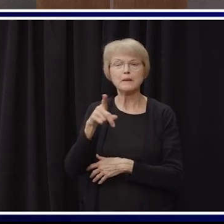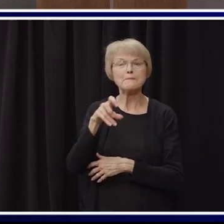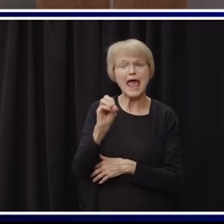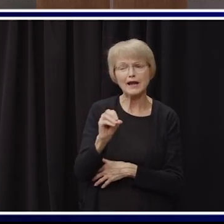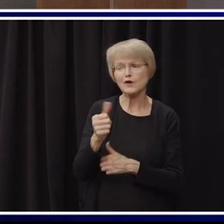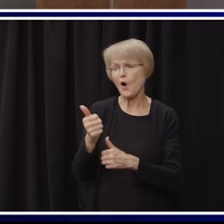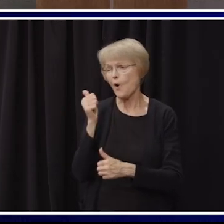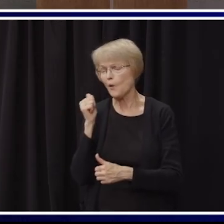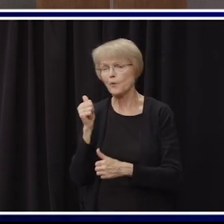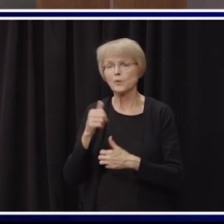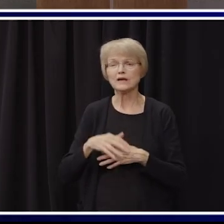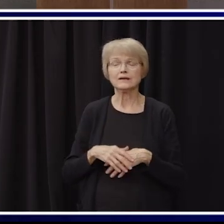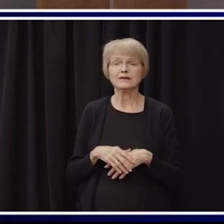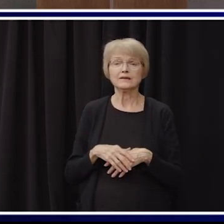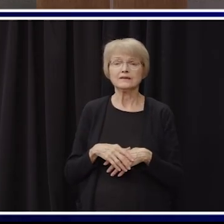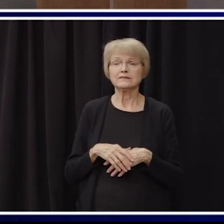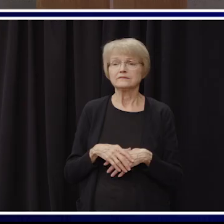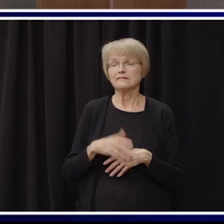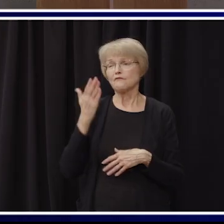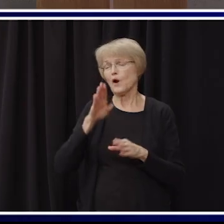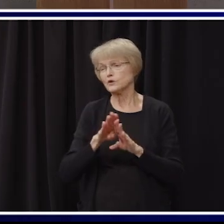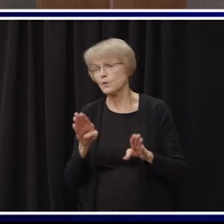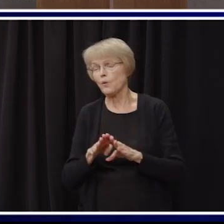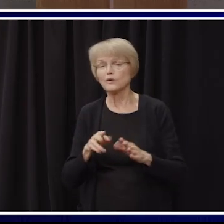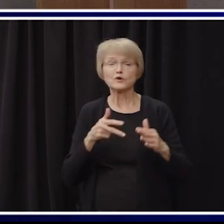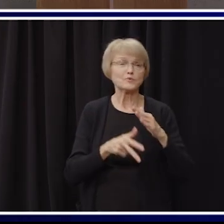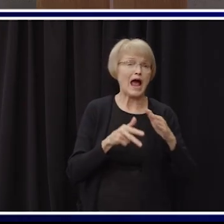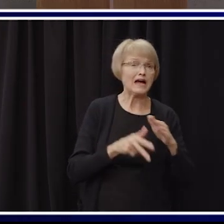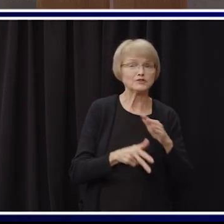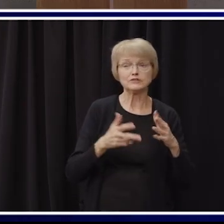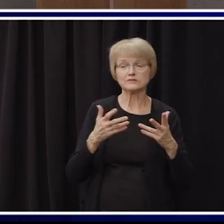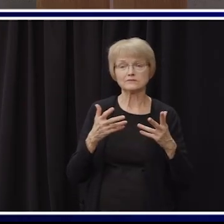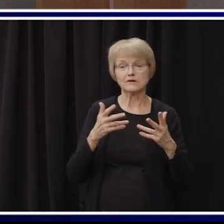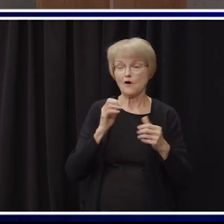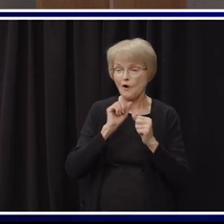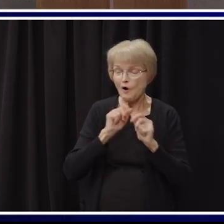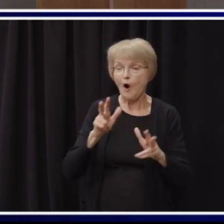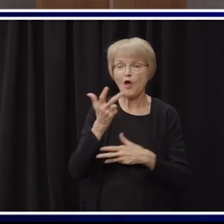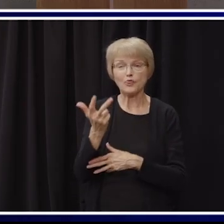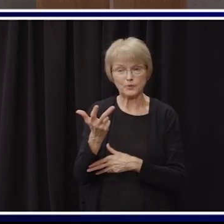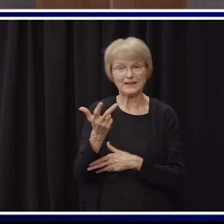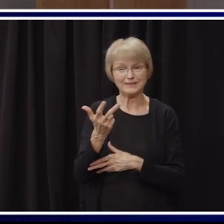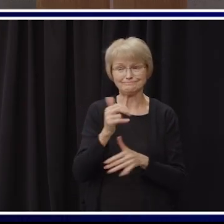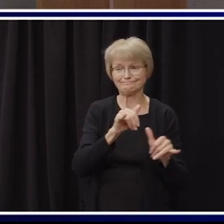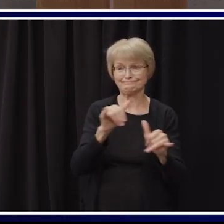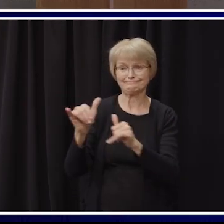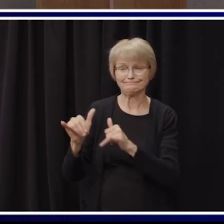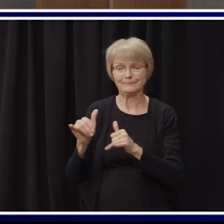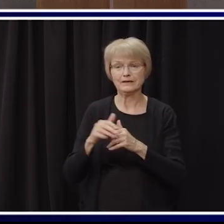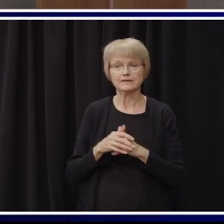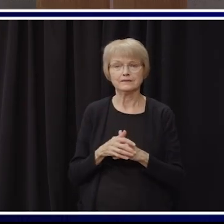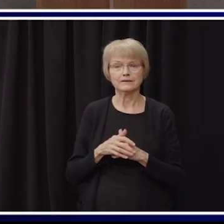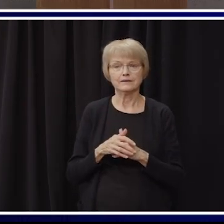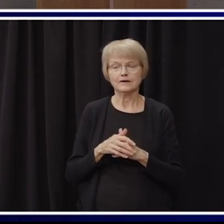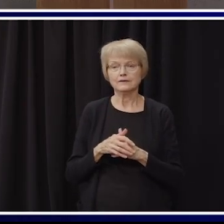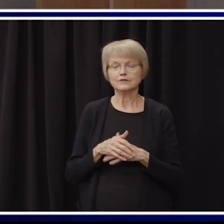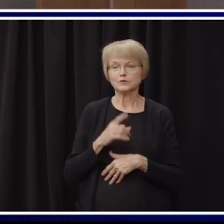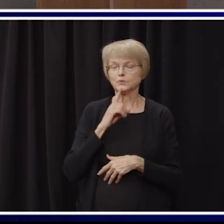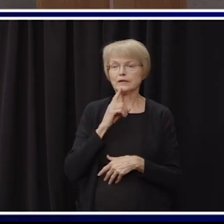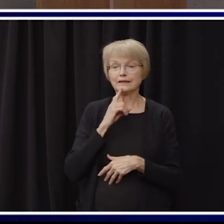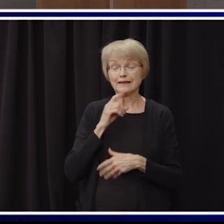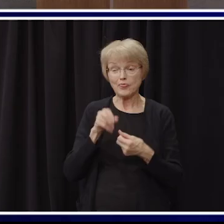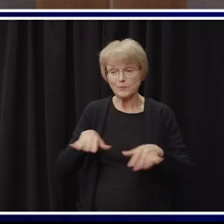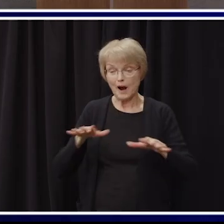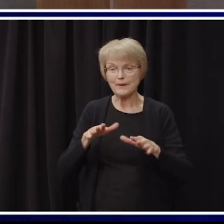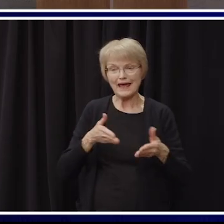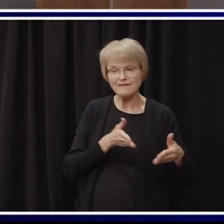patios, front doors, garages of each home. We have paths going around the whole